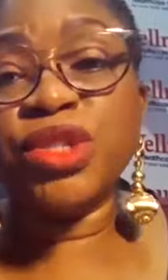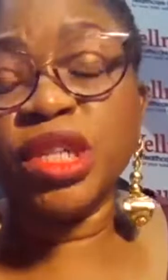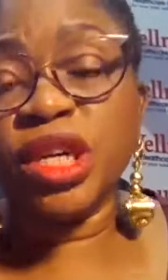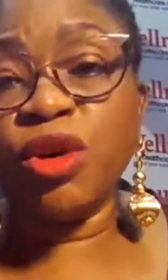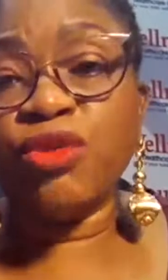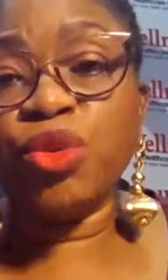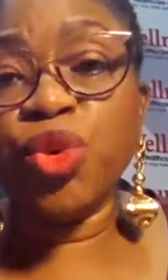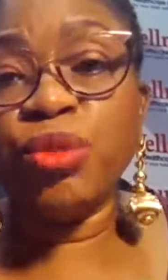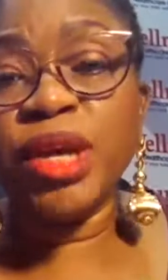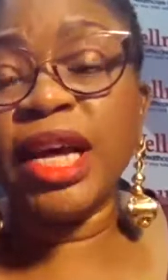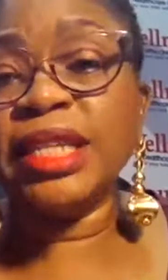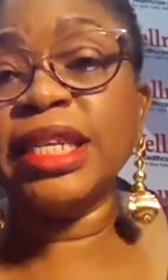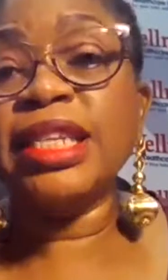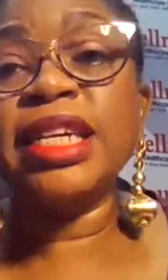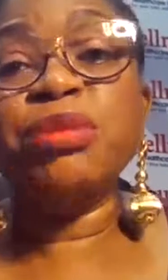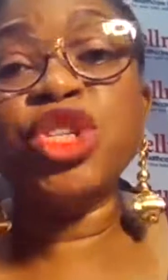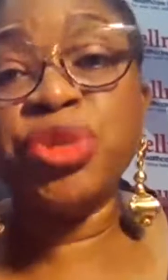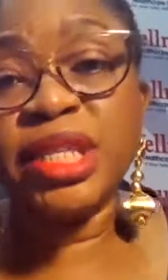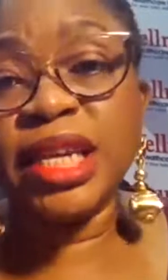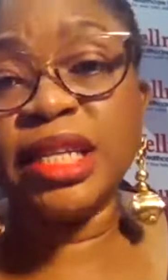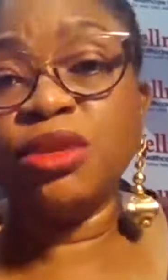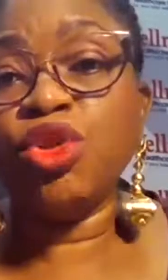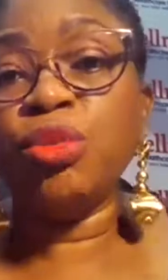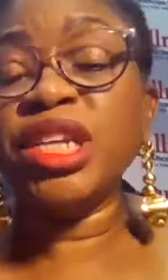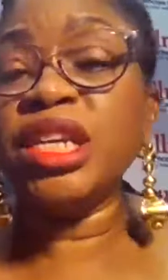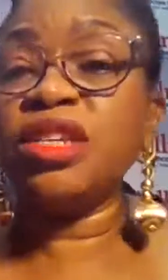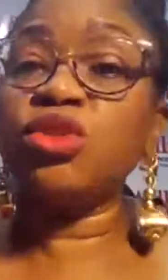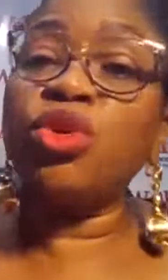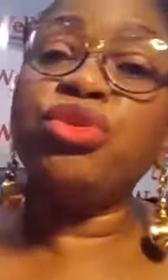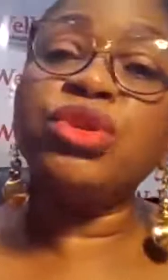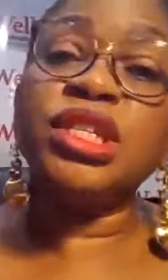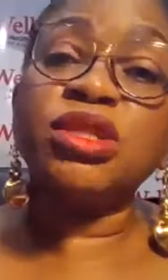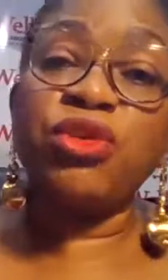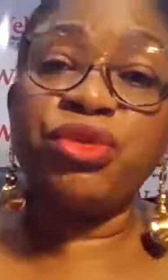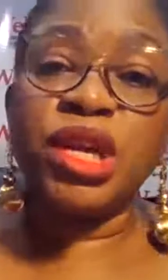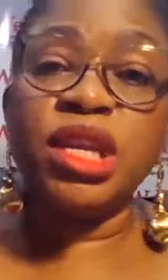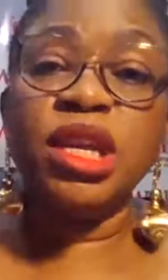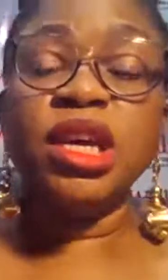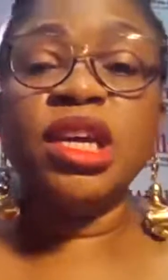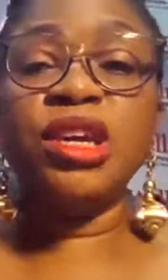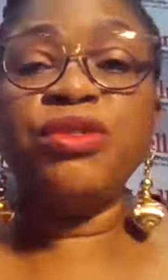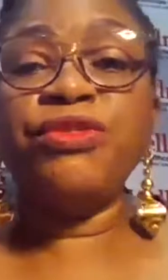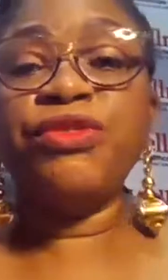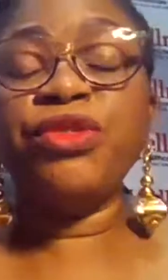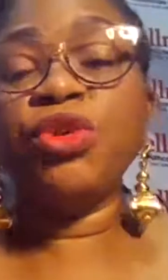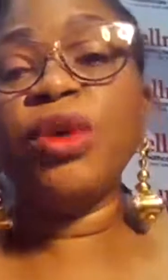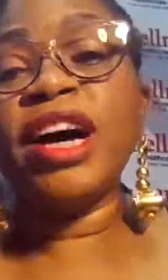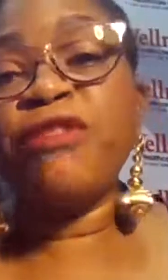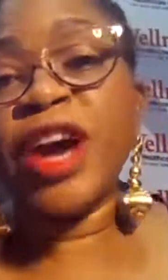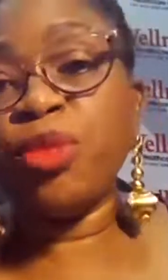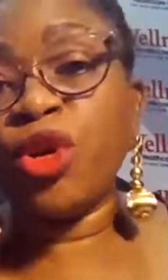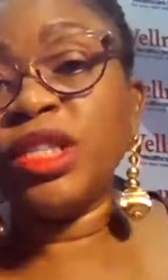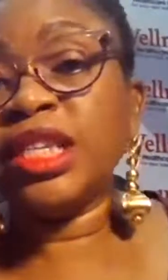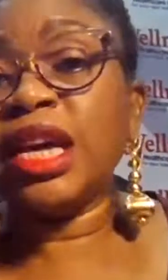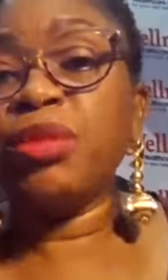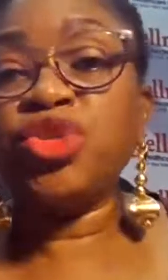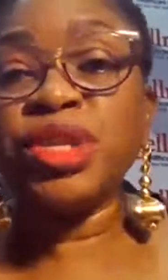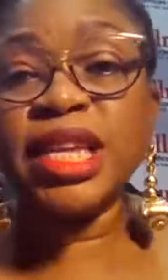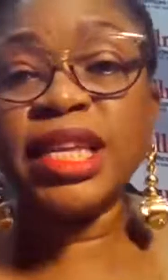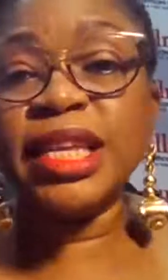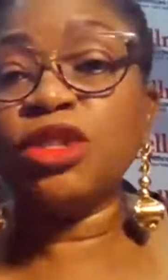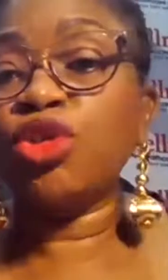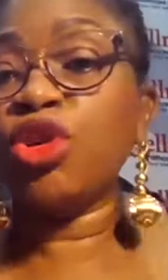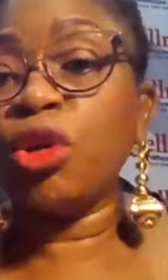lining of the womb, and it can be treated. Nobody needs to go through the suffering. If you have fibroids, it